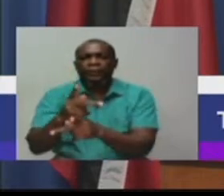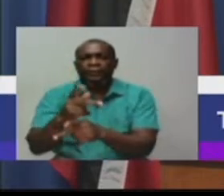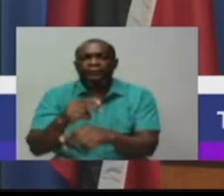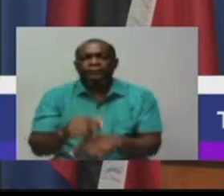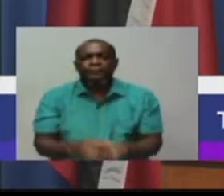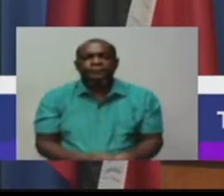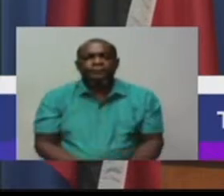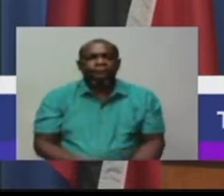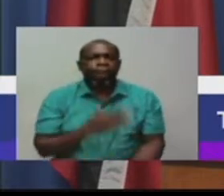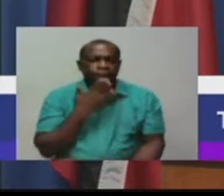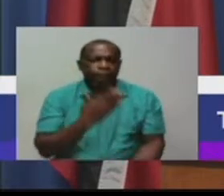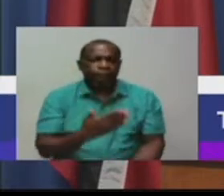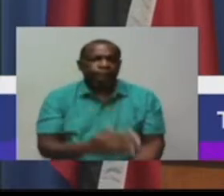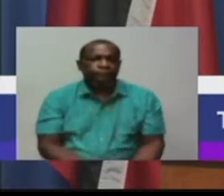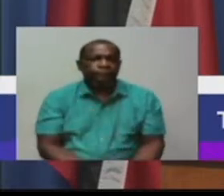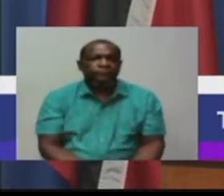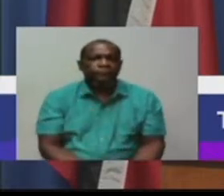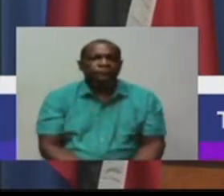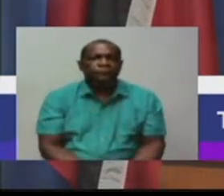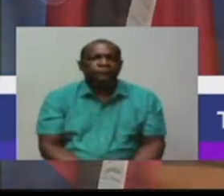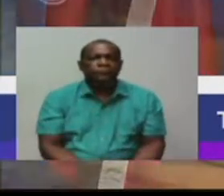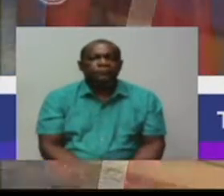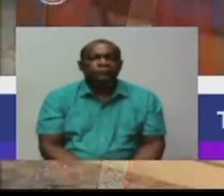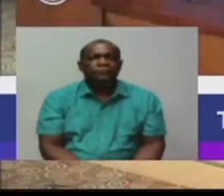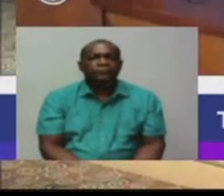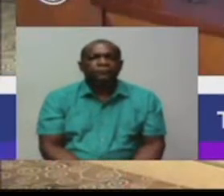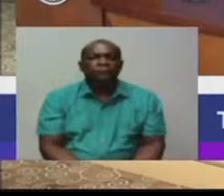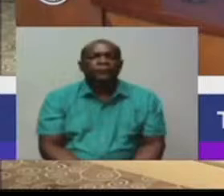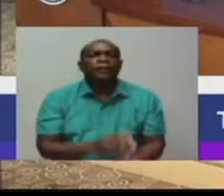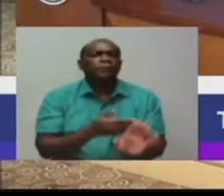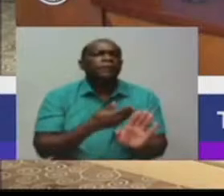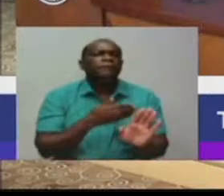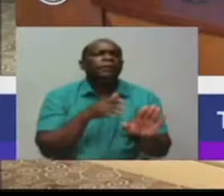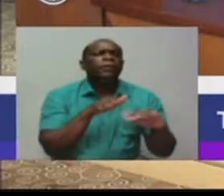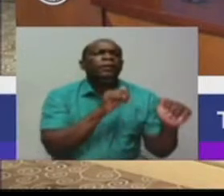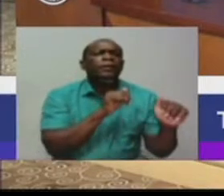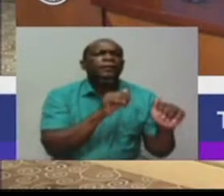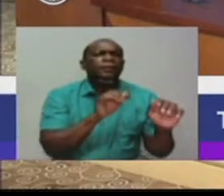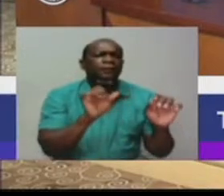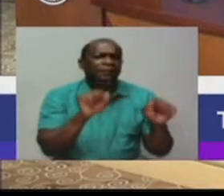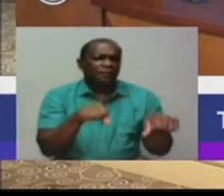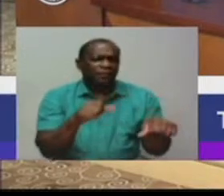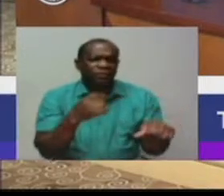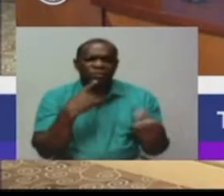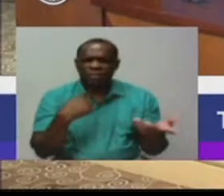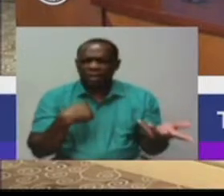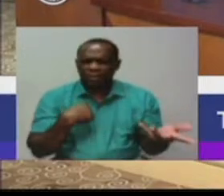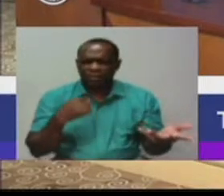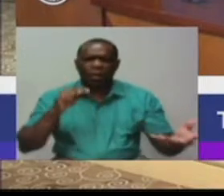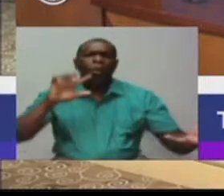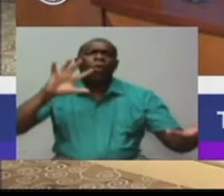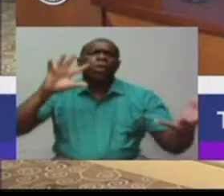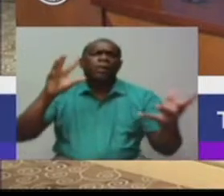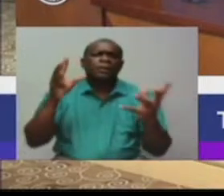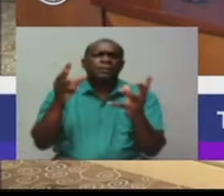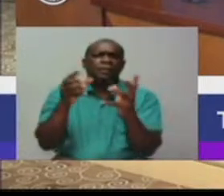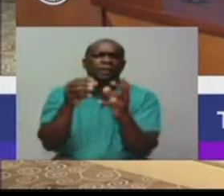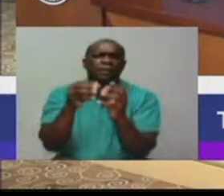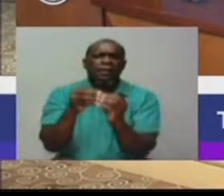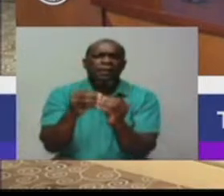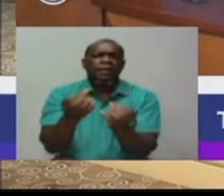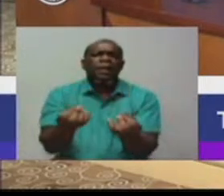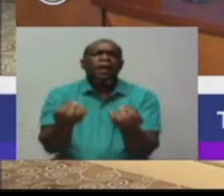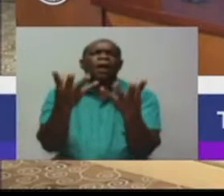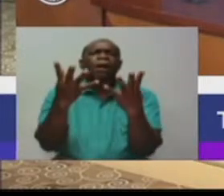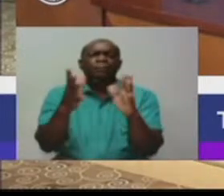you. Before you go, can I get a total number, like since the beginning of the pandemic, how many children